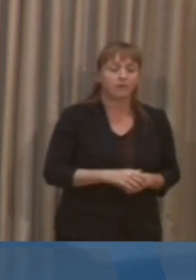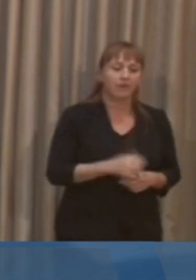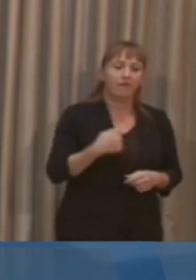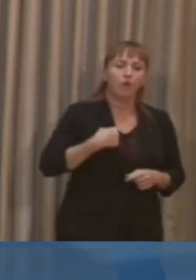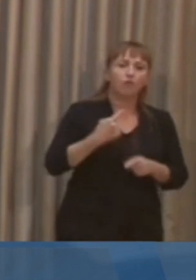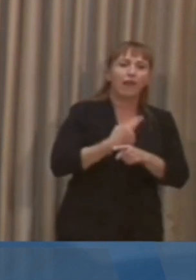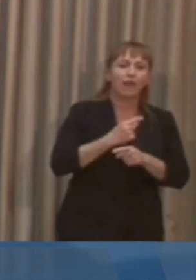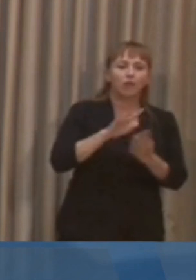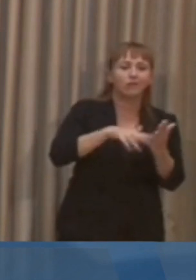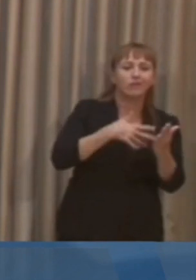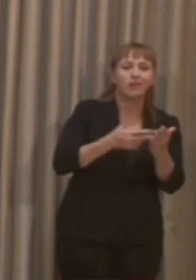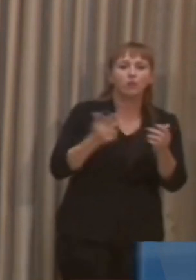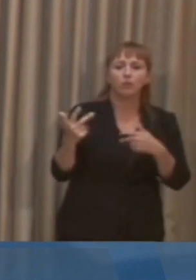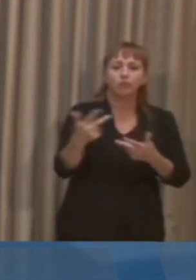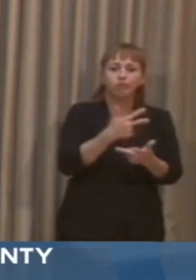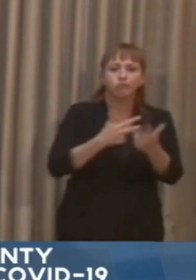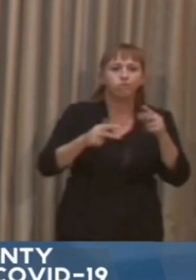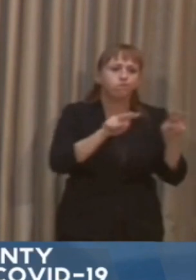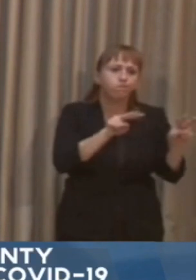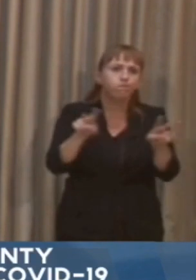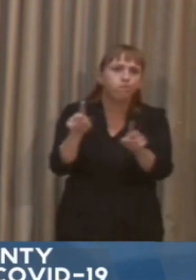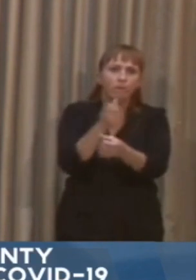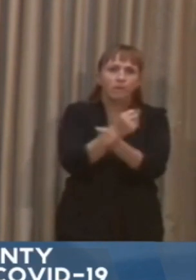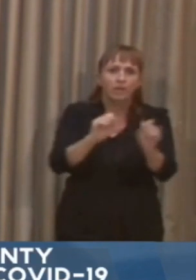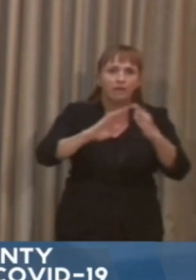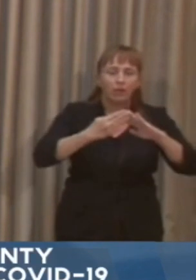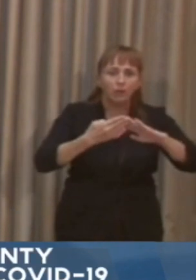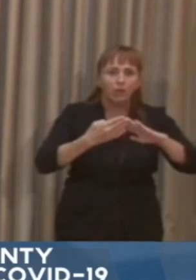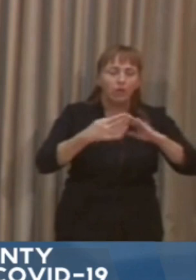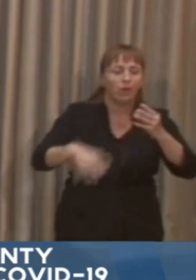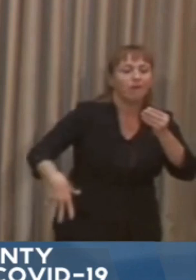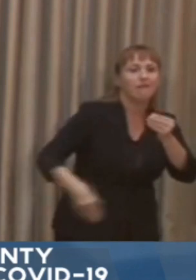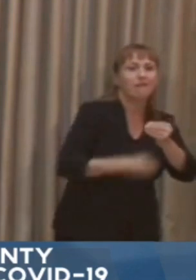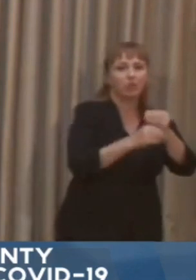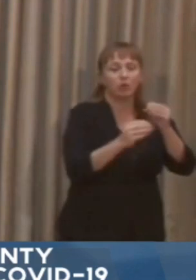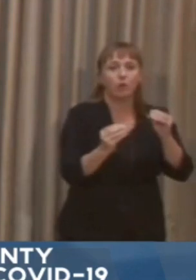other regular officers who are out on the road, there will be an additional